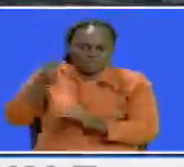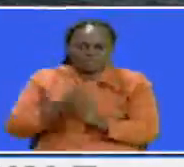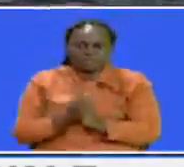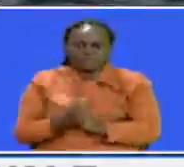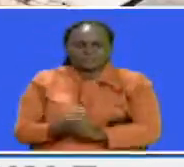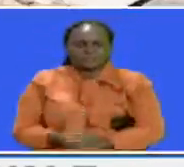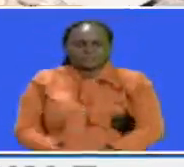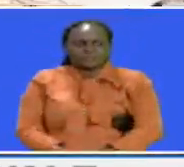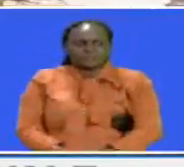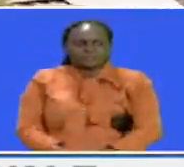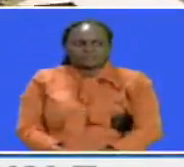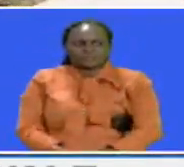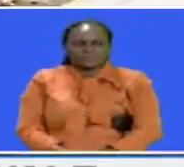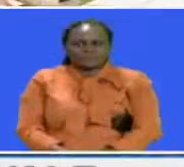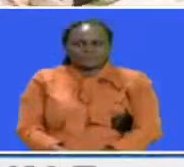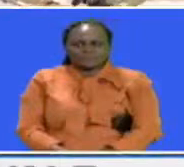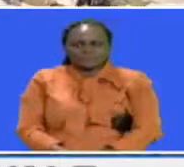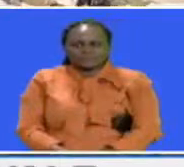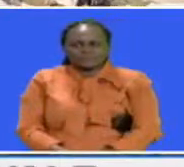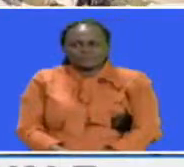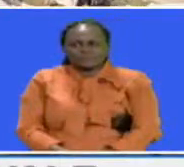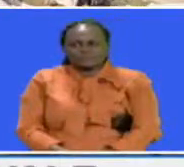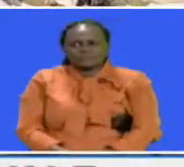Levis Msumba, KTN.